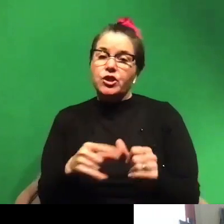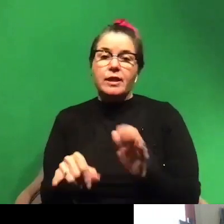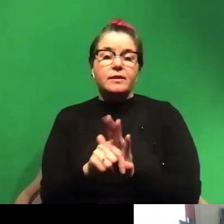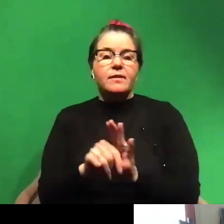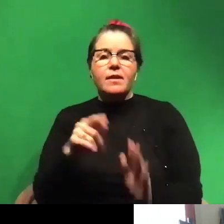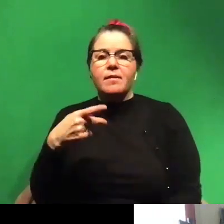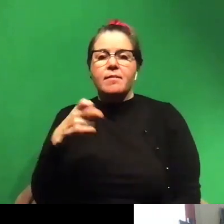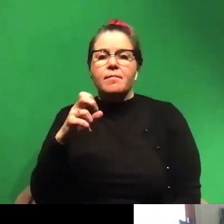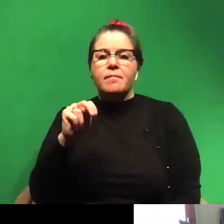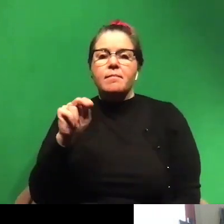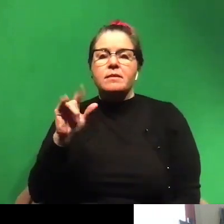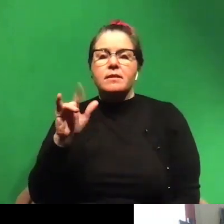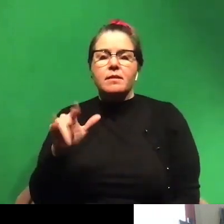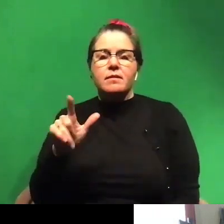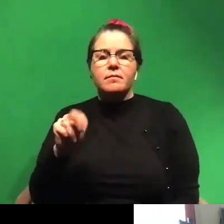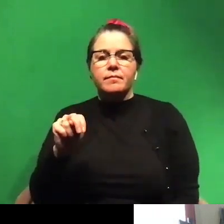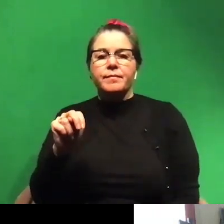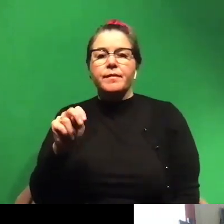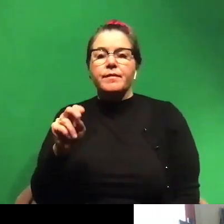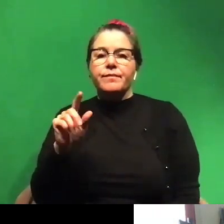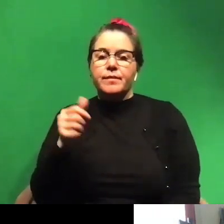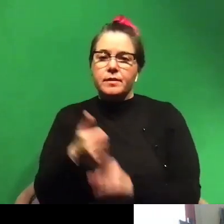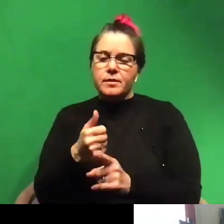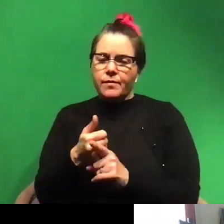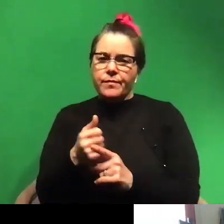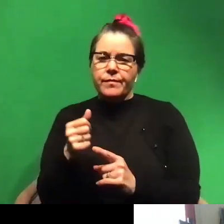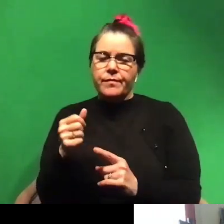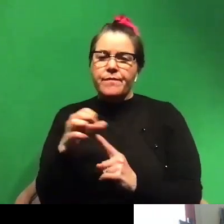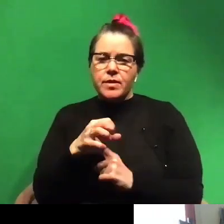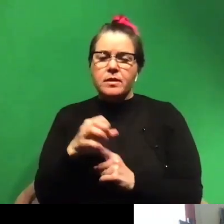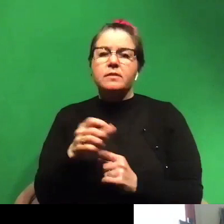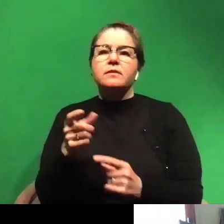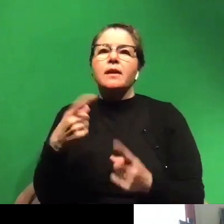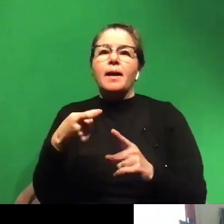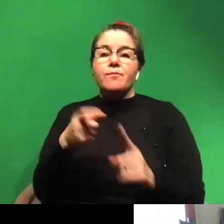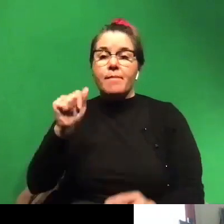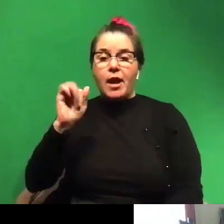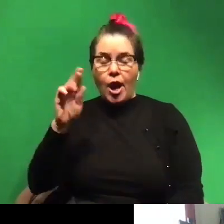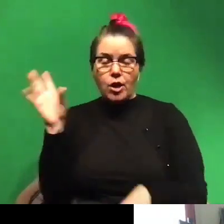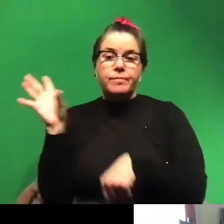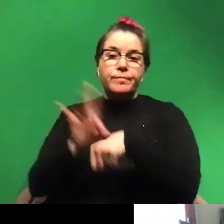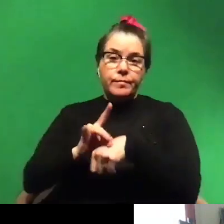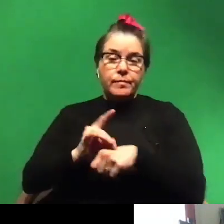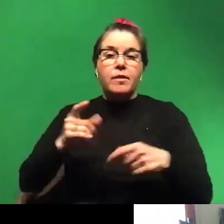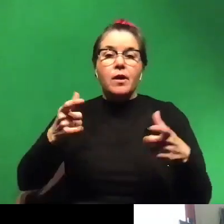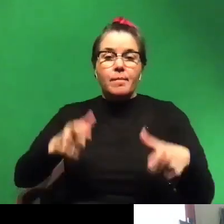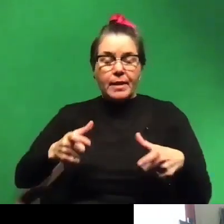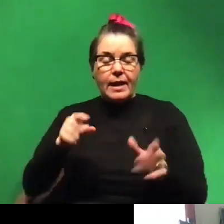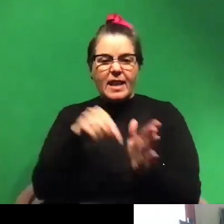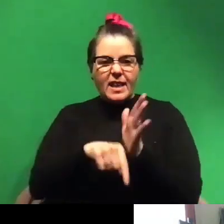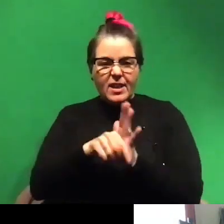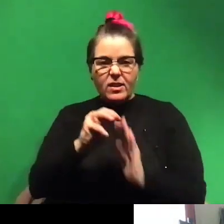penicillin, was a fungi that comes in, that came from the air and landed on a plate and killed microbes, and that's